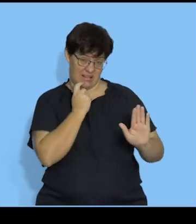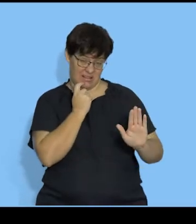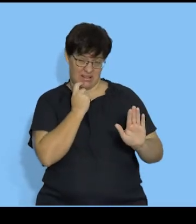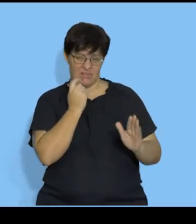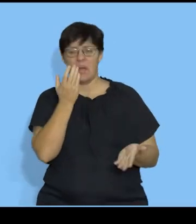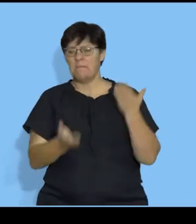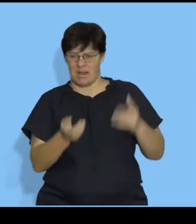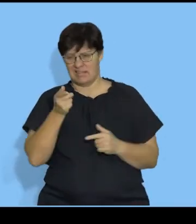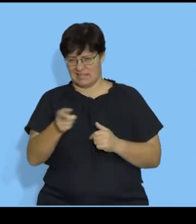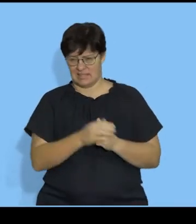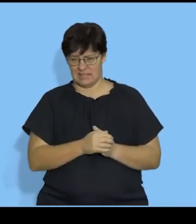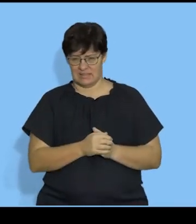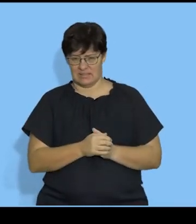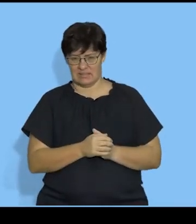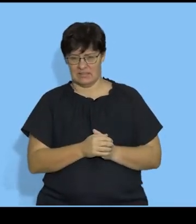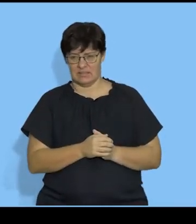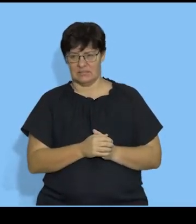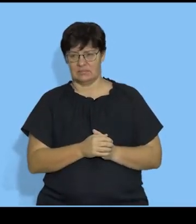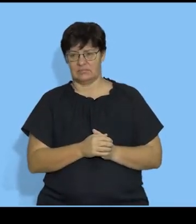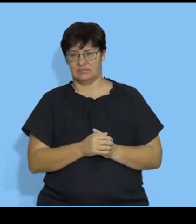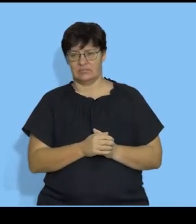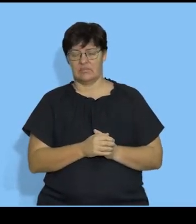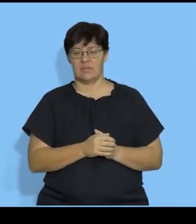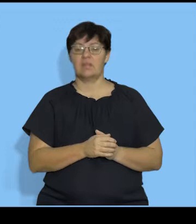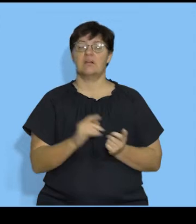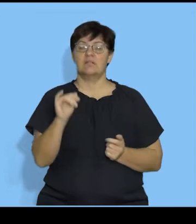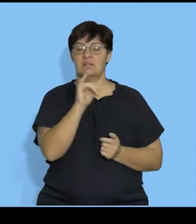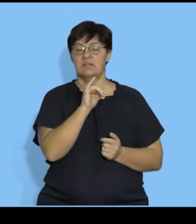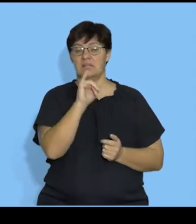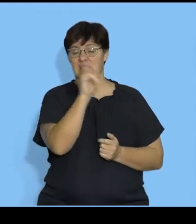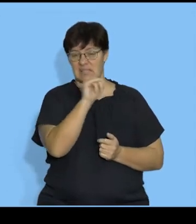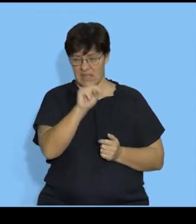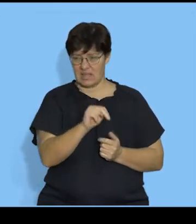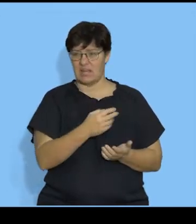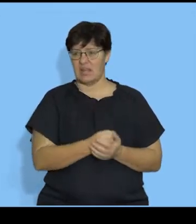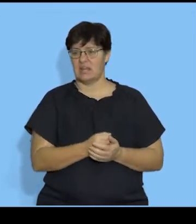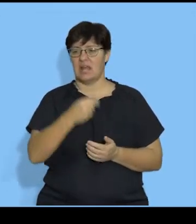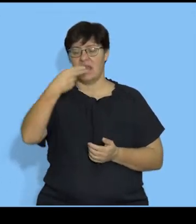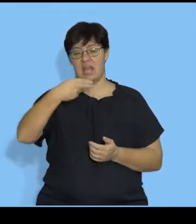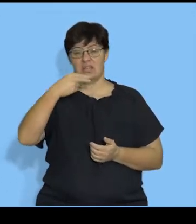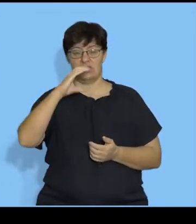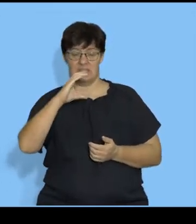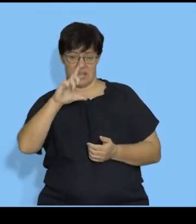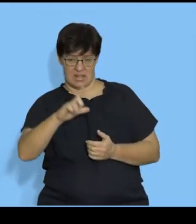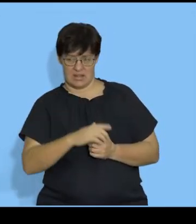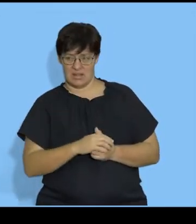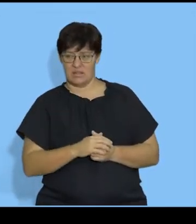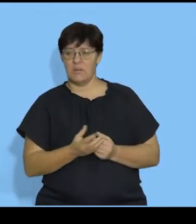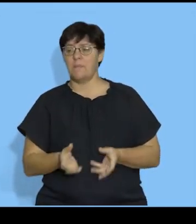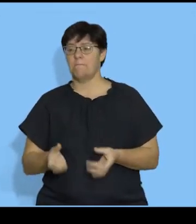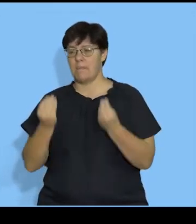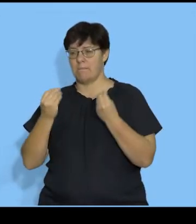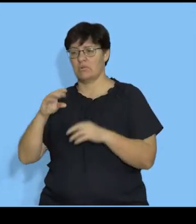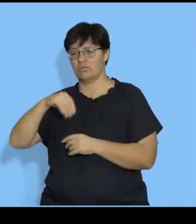balanced equation between the reaction between zinc and hydrochloric acid. It gives us our salt, zinc chloride,